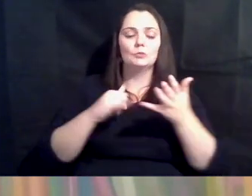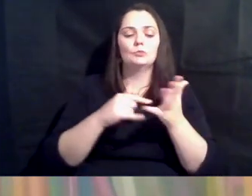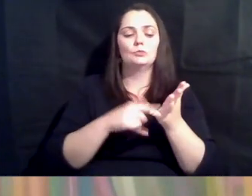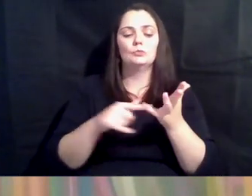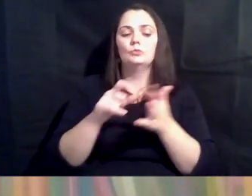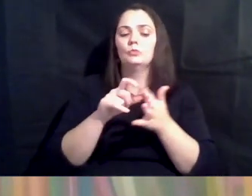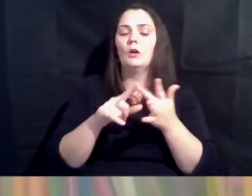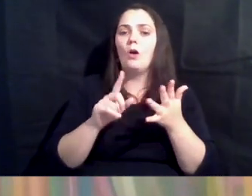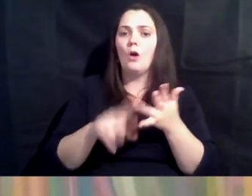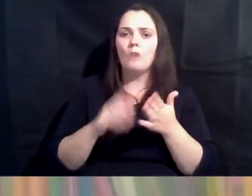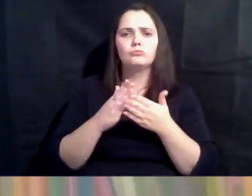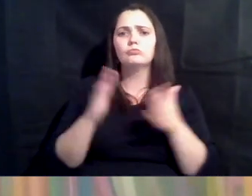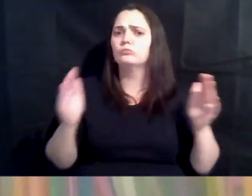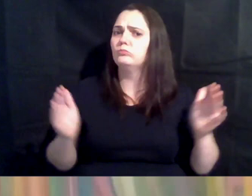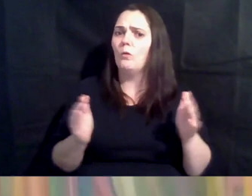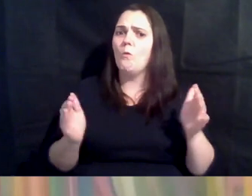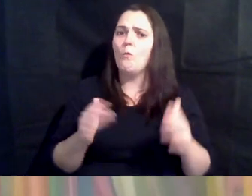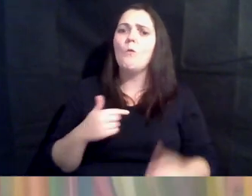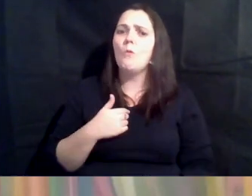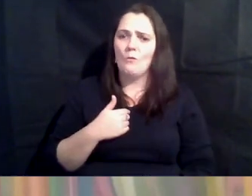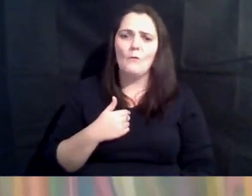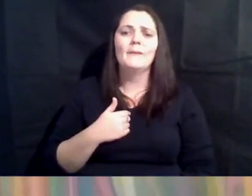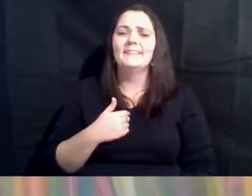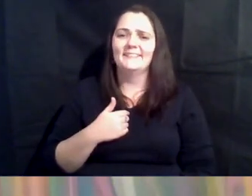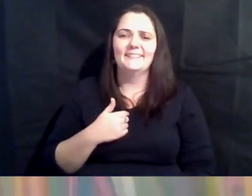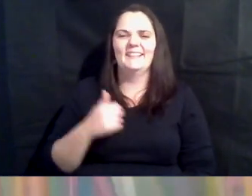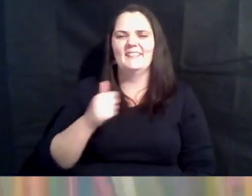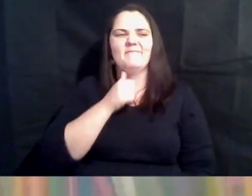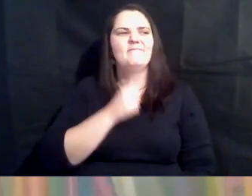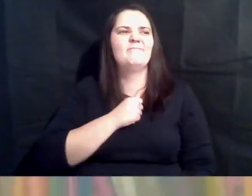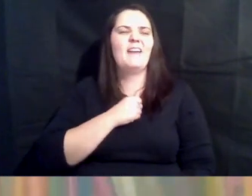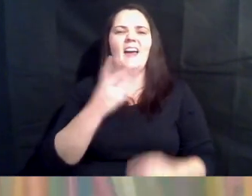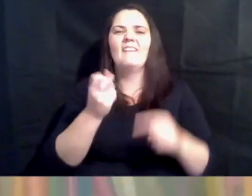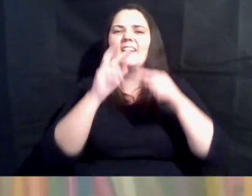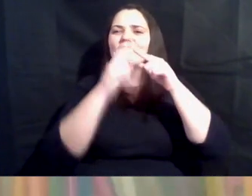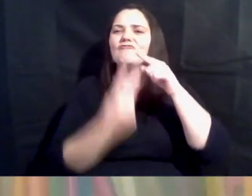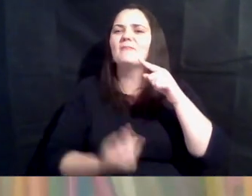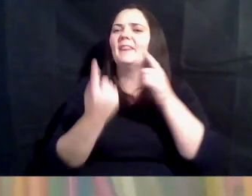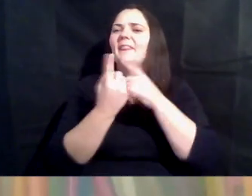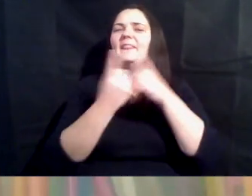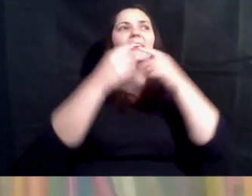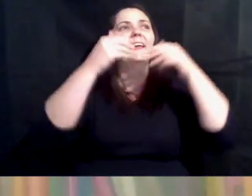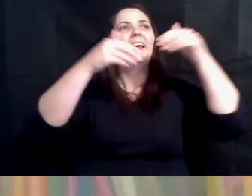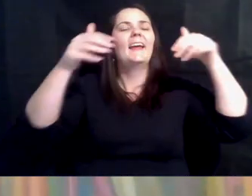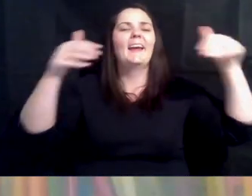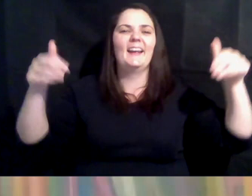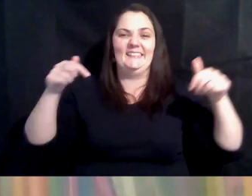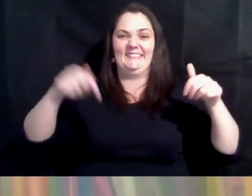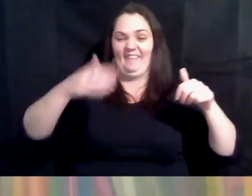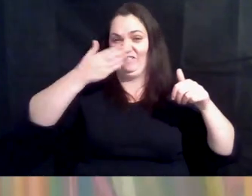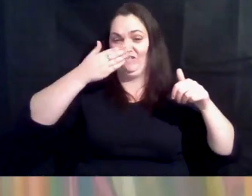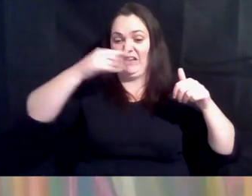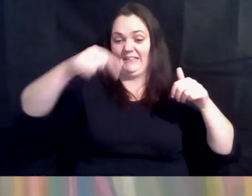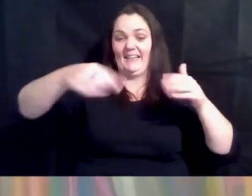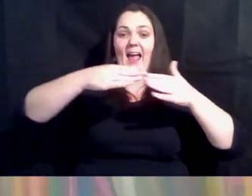space, but I've kind of just made it my own with some ribbons. This is actually the front room of my house, so it's really little. So if you